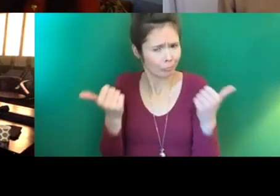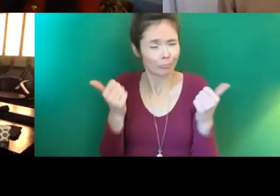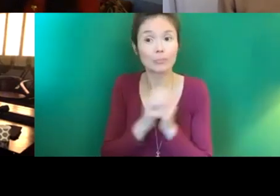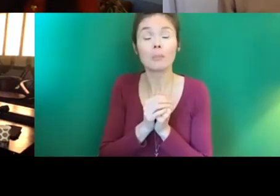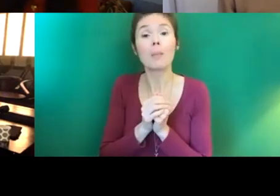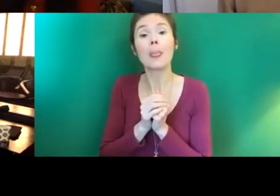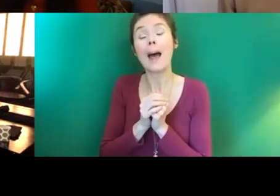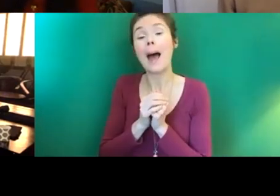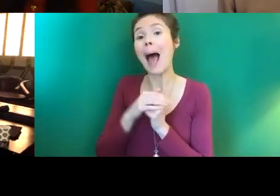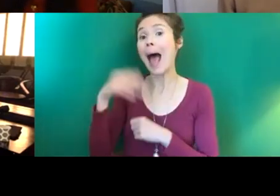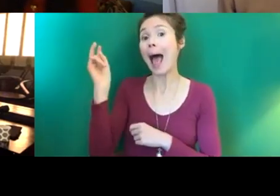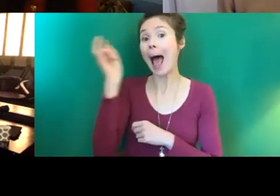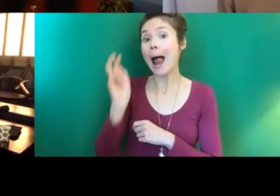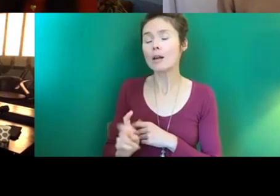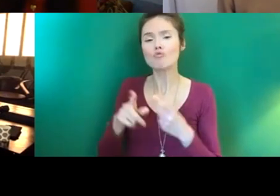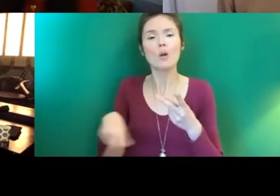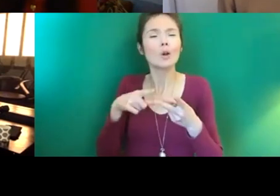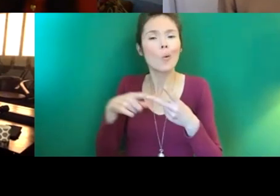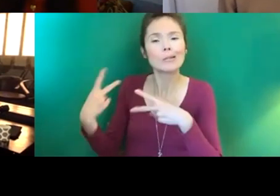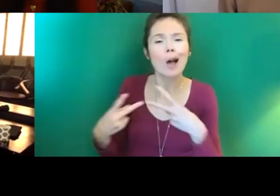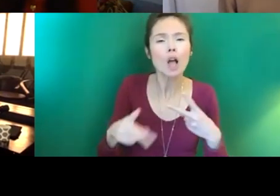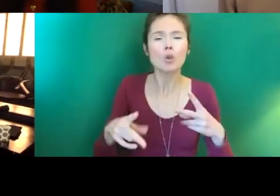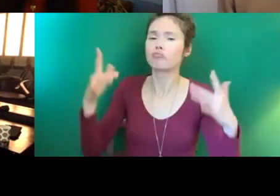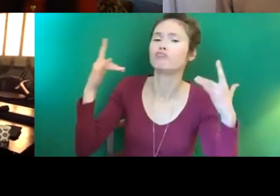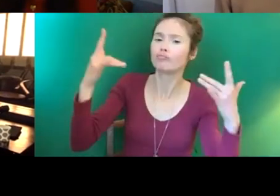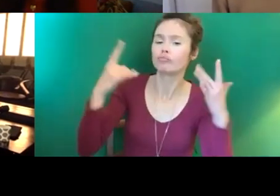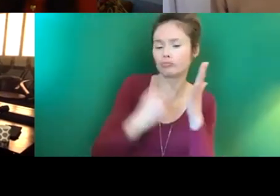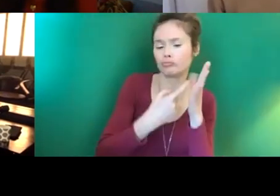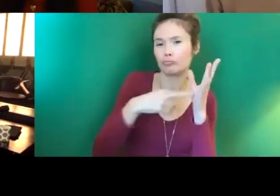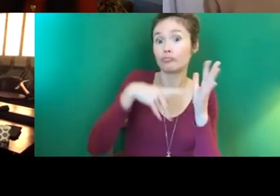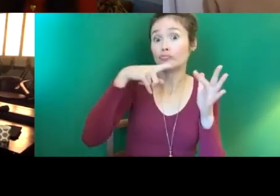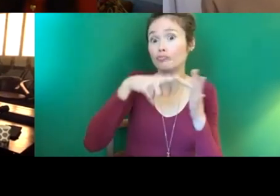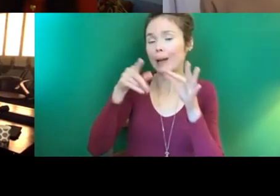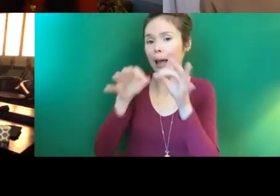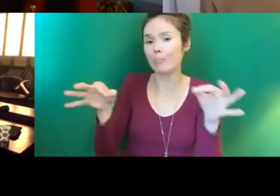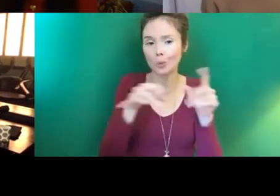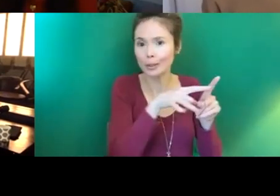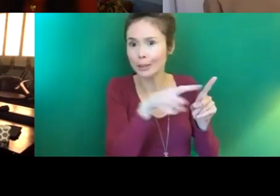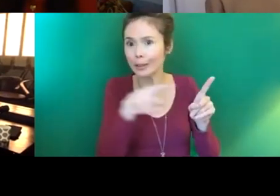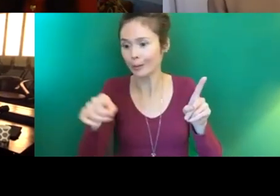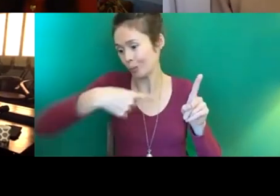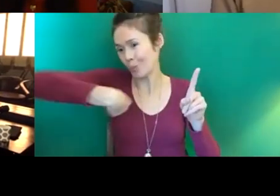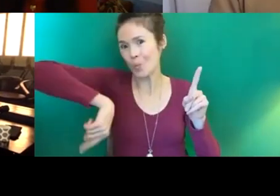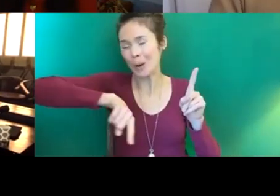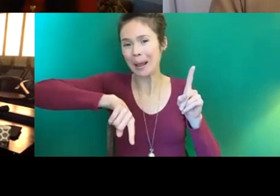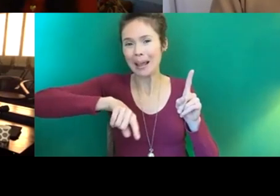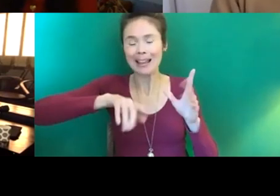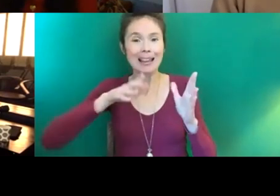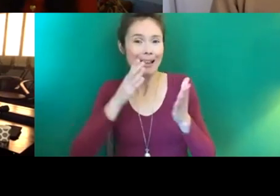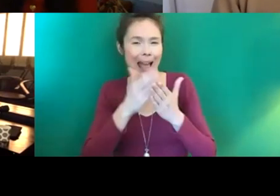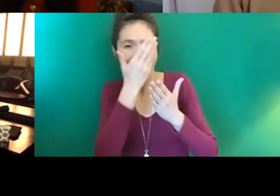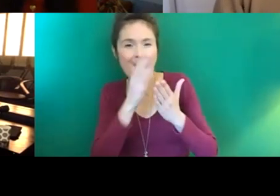electronic and dance and rave worlds, which you talked about, and we as an organization are starting to become more and more involved